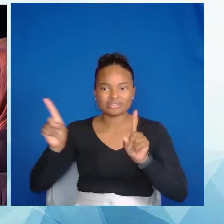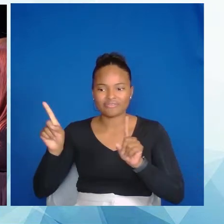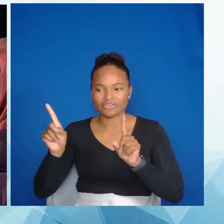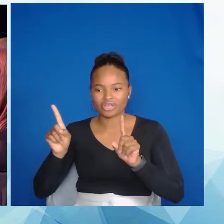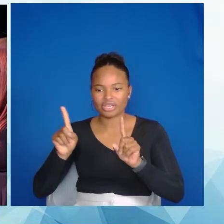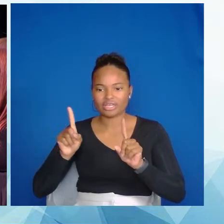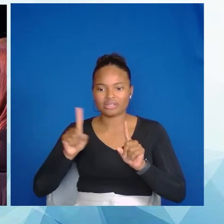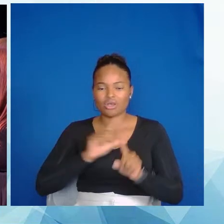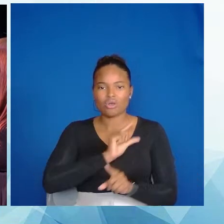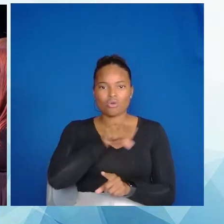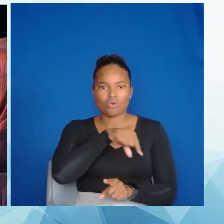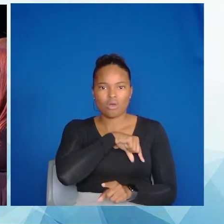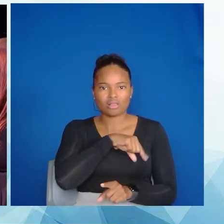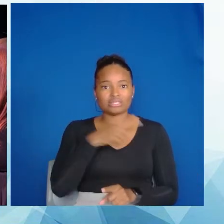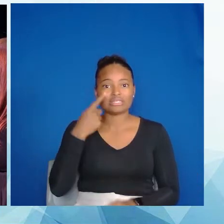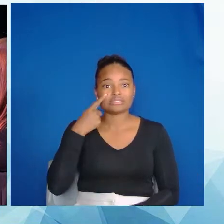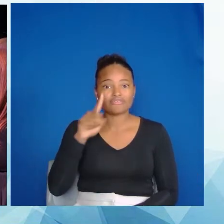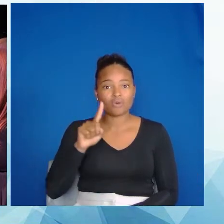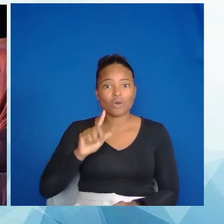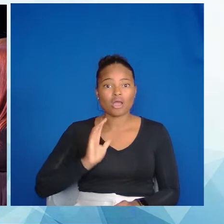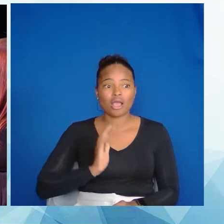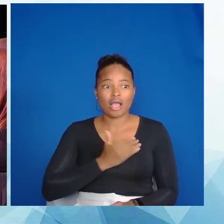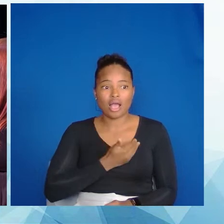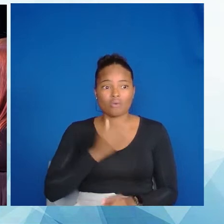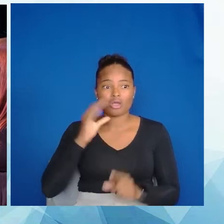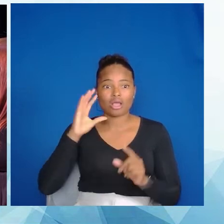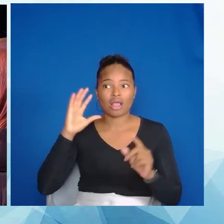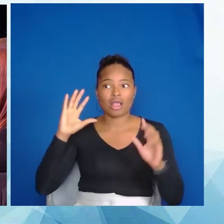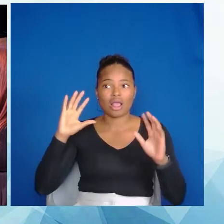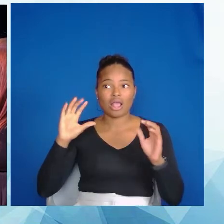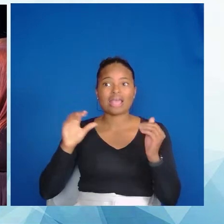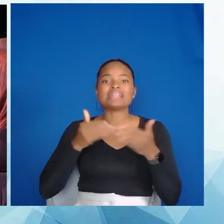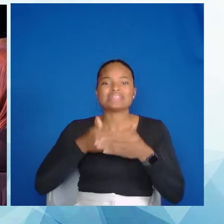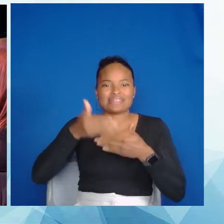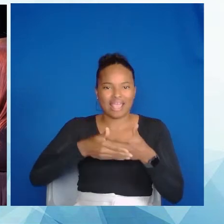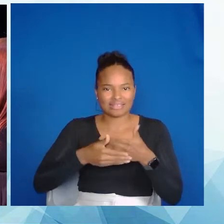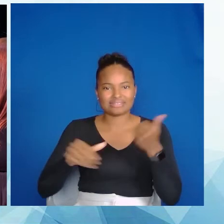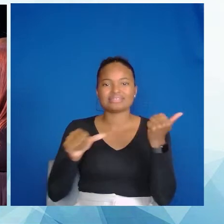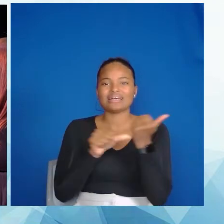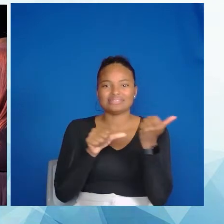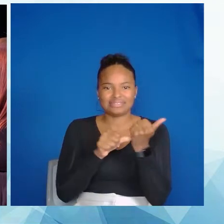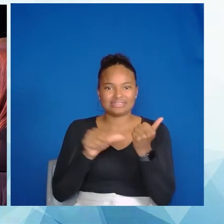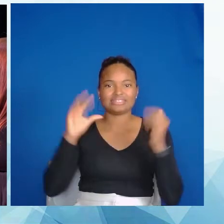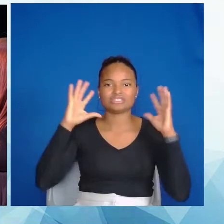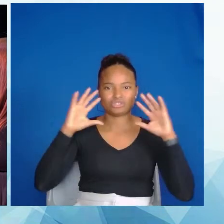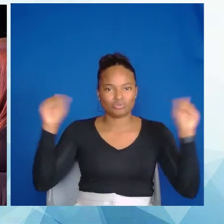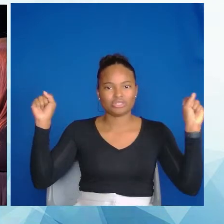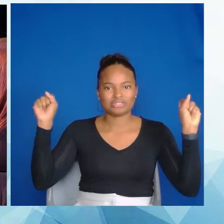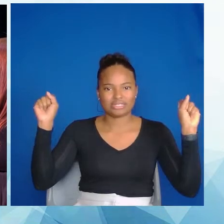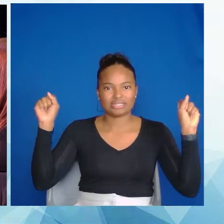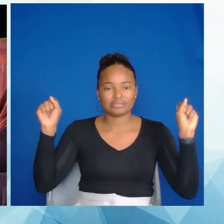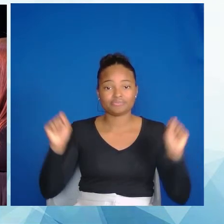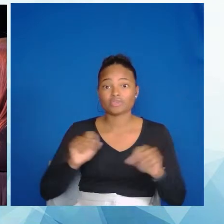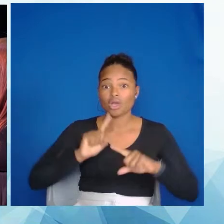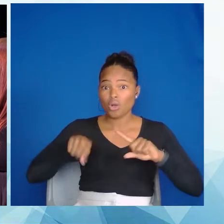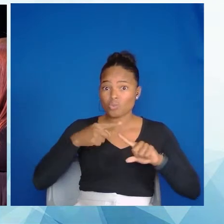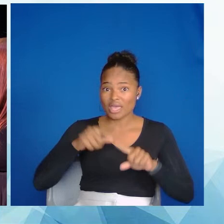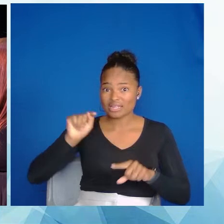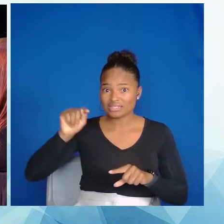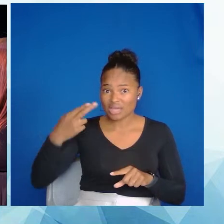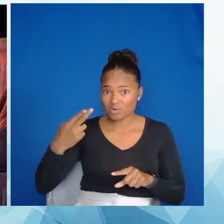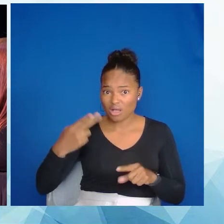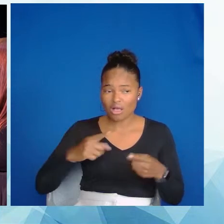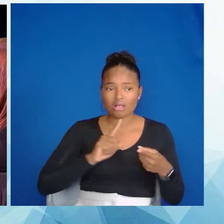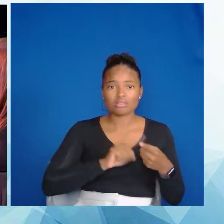NES assistant superintendent. Those 3 town halls were held October 10th,